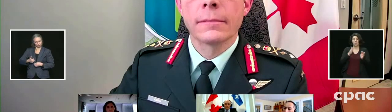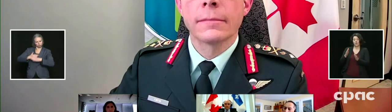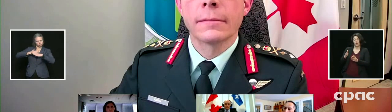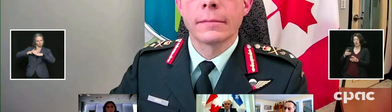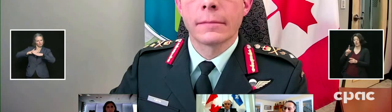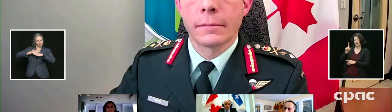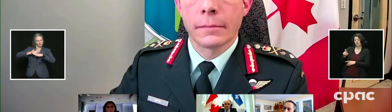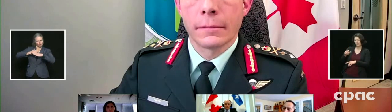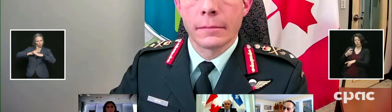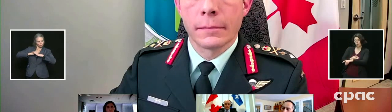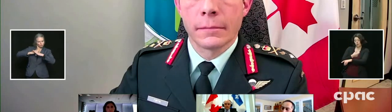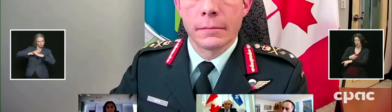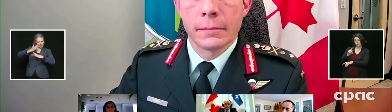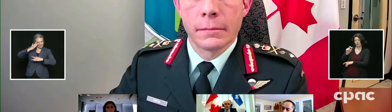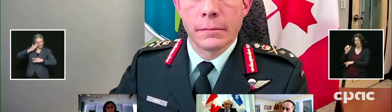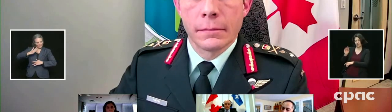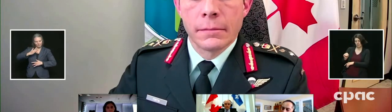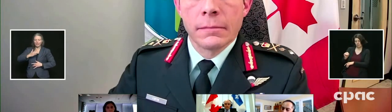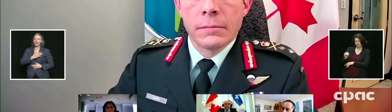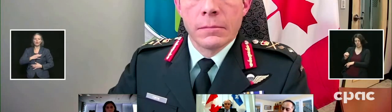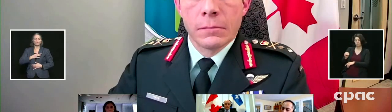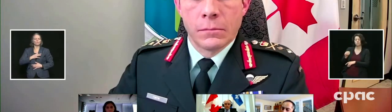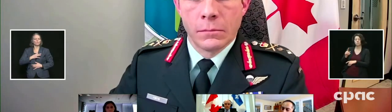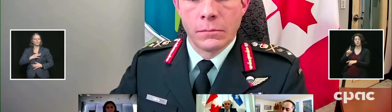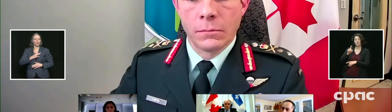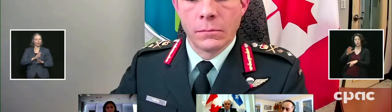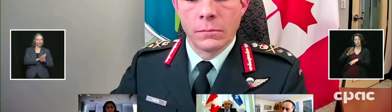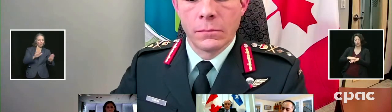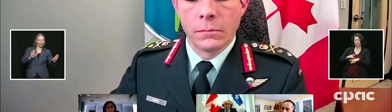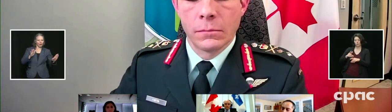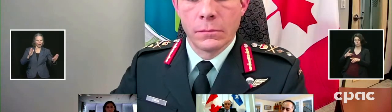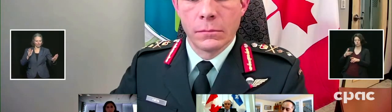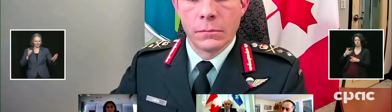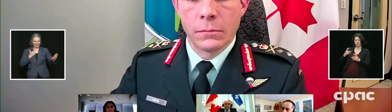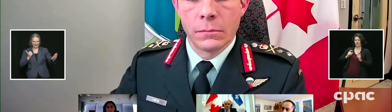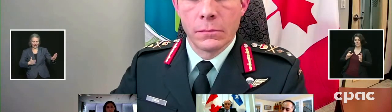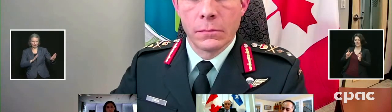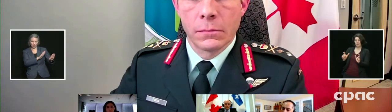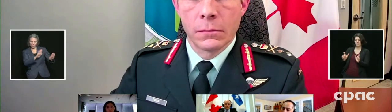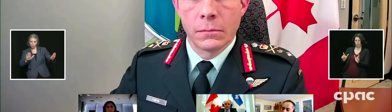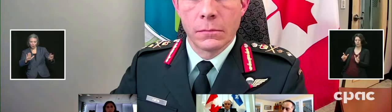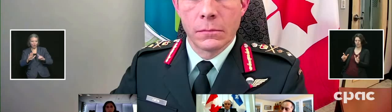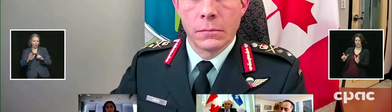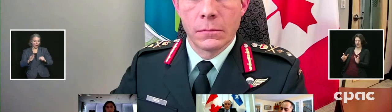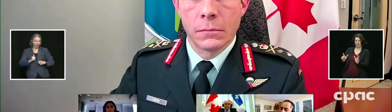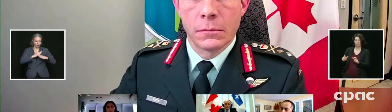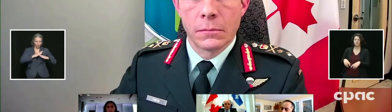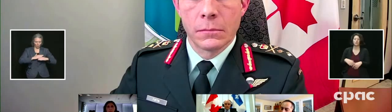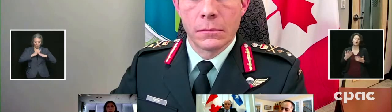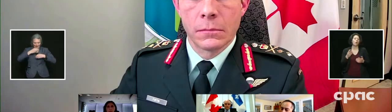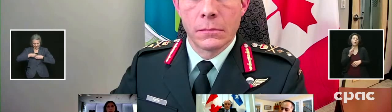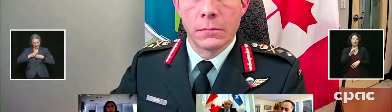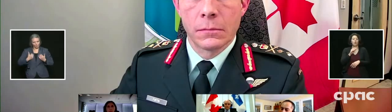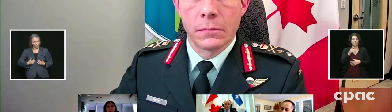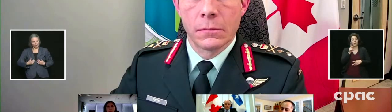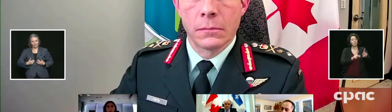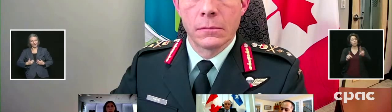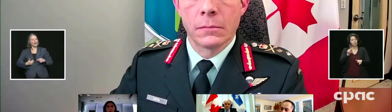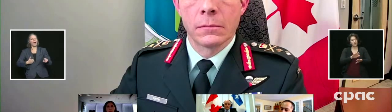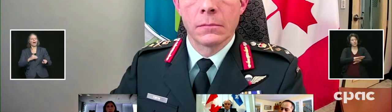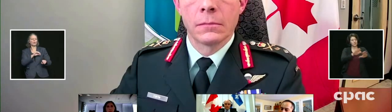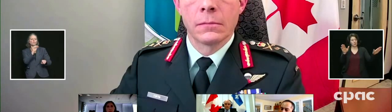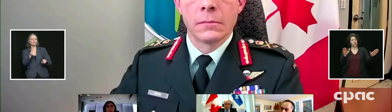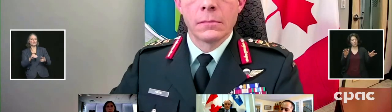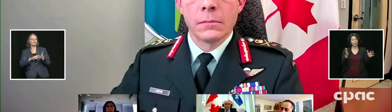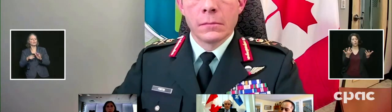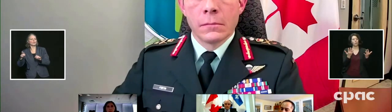percentage of immunity in the population would make it hard for the virus to find new hosts? I mean, and maybe you can give us an answer